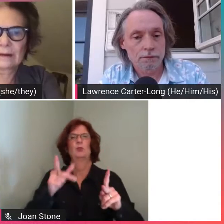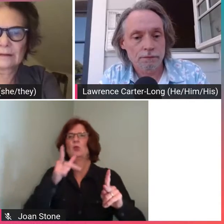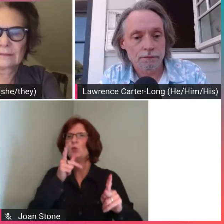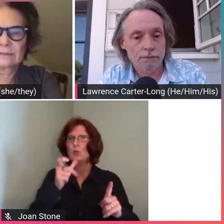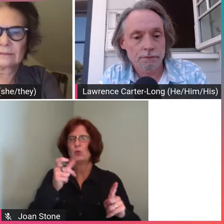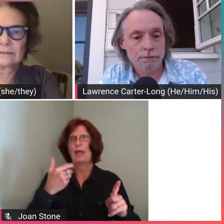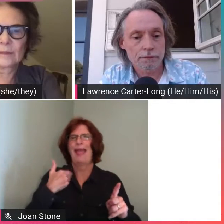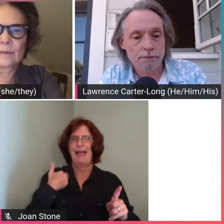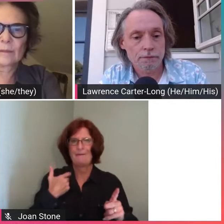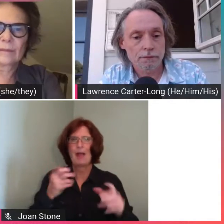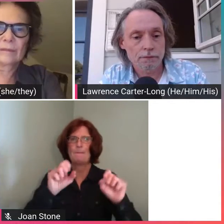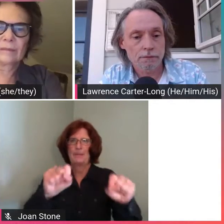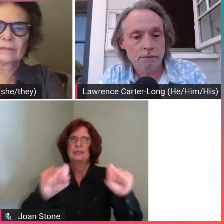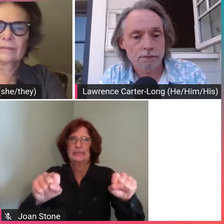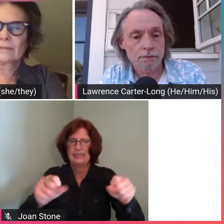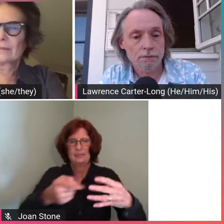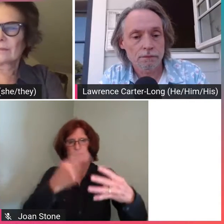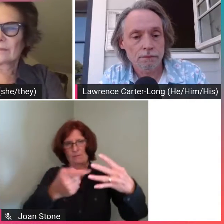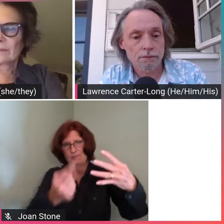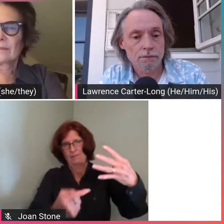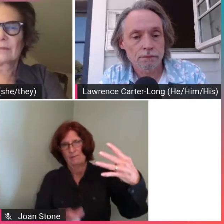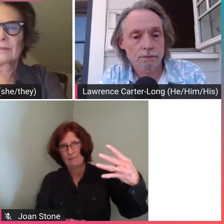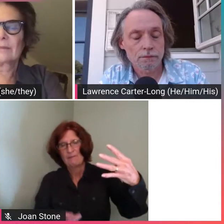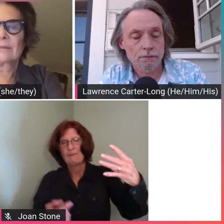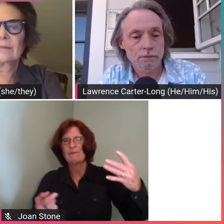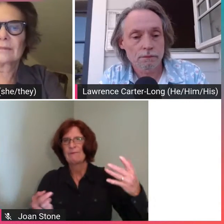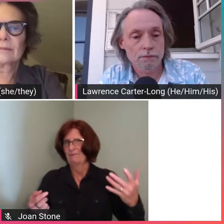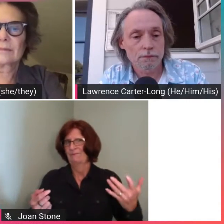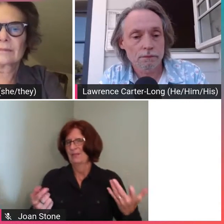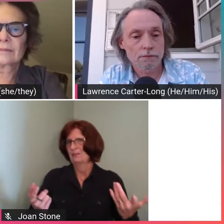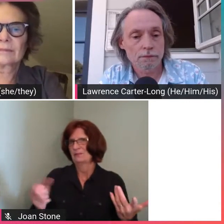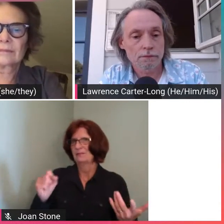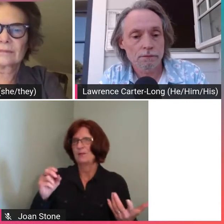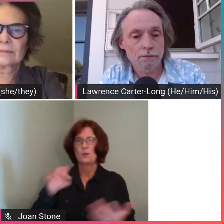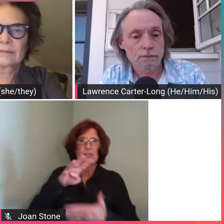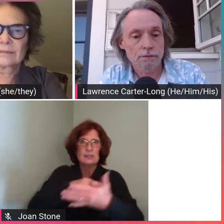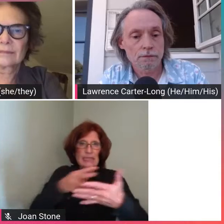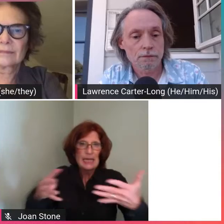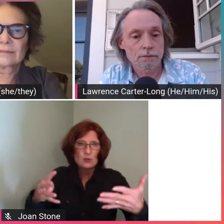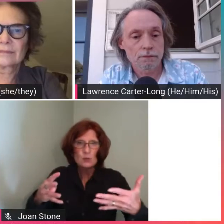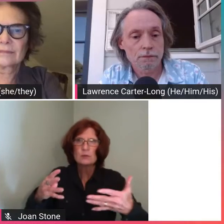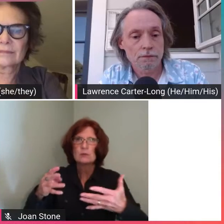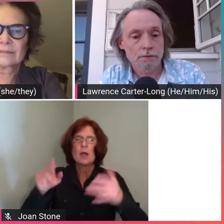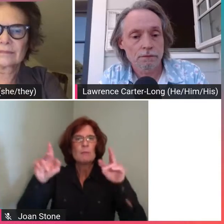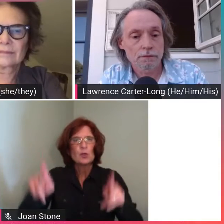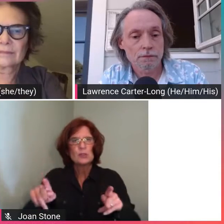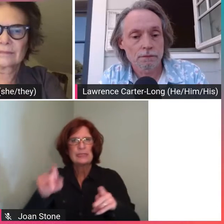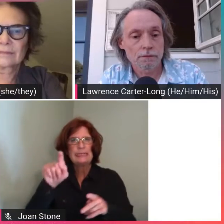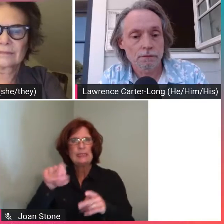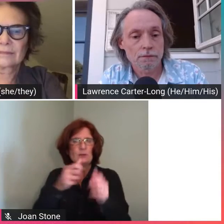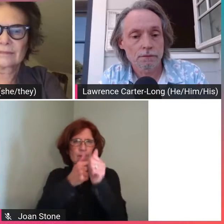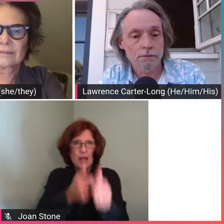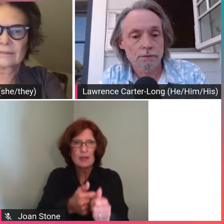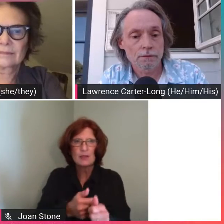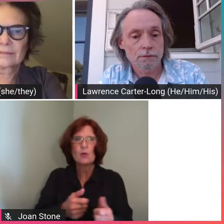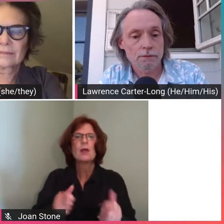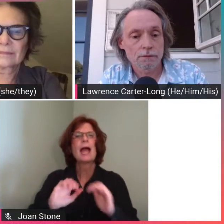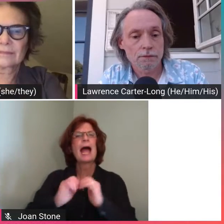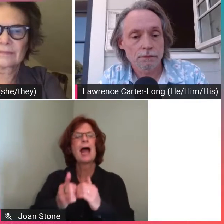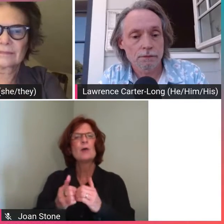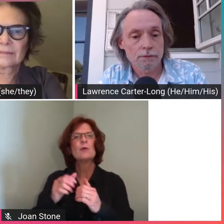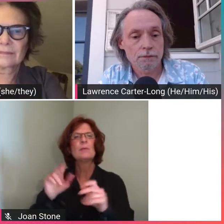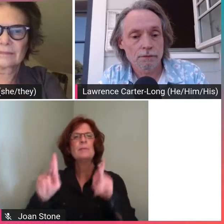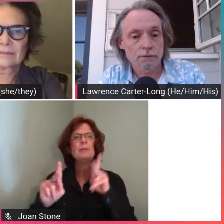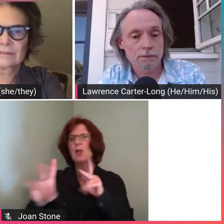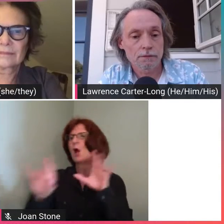curriculum and the kind of requirements they have, the kind of schedules one needs to keep, the way that casting directors work.